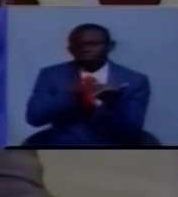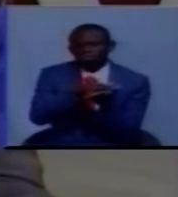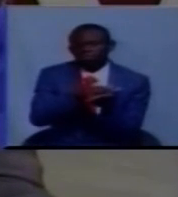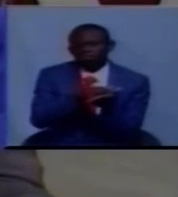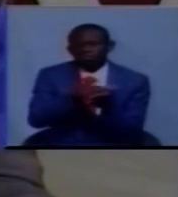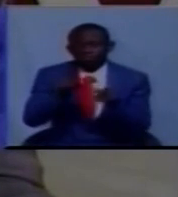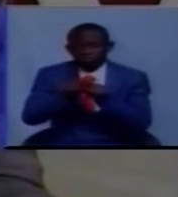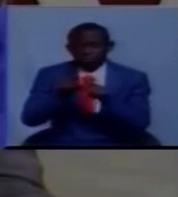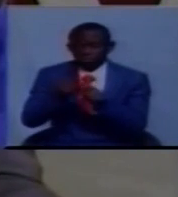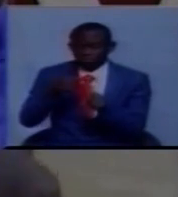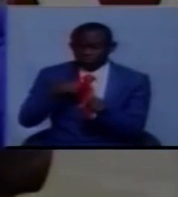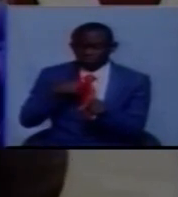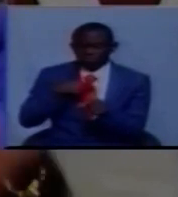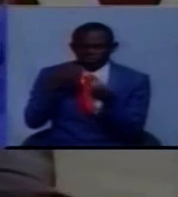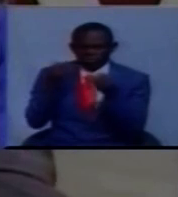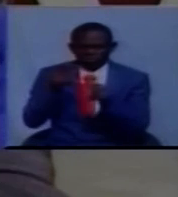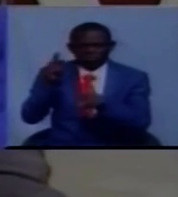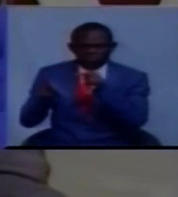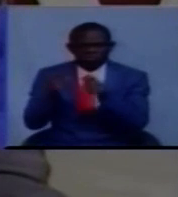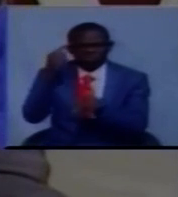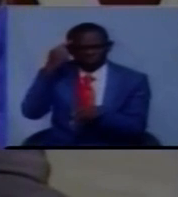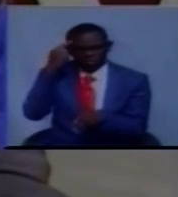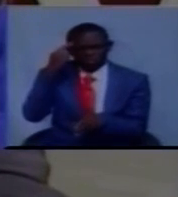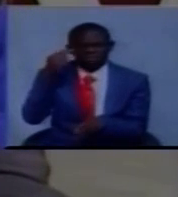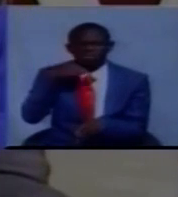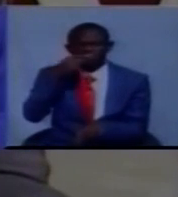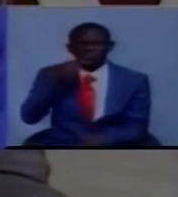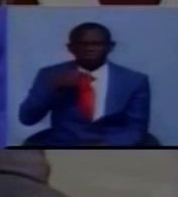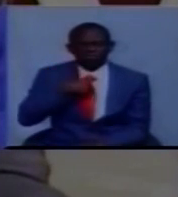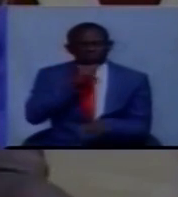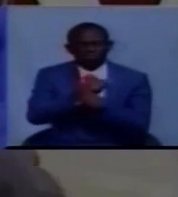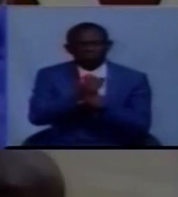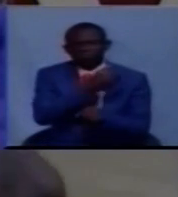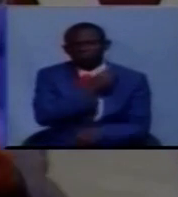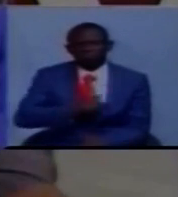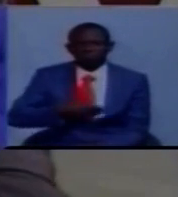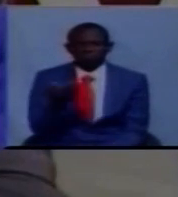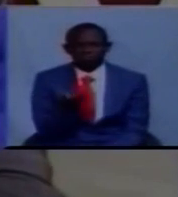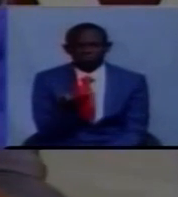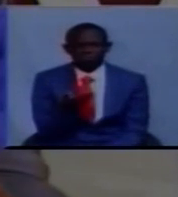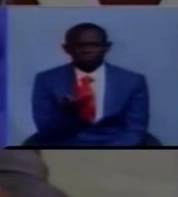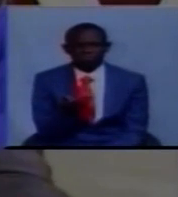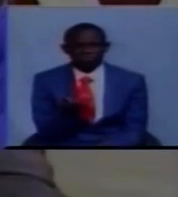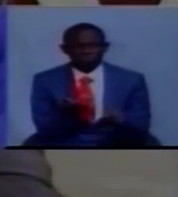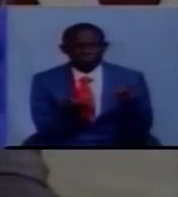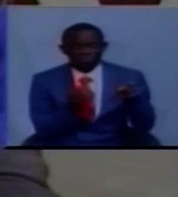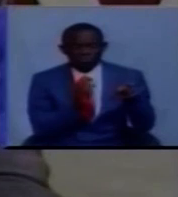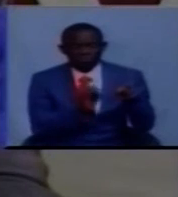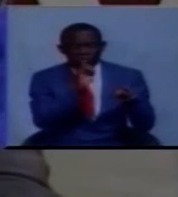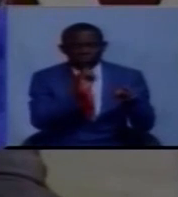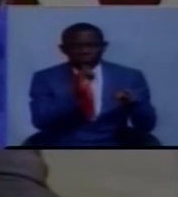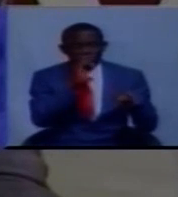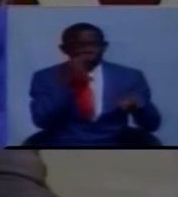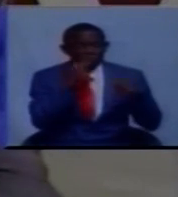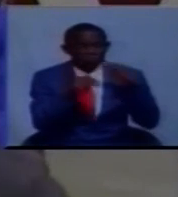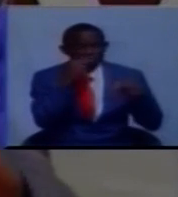of being compromised in a lot of cases. There was the case of Intercontinental. There were workers who were dismissed. They came, there was a